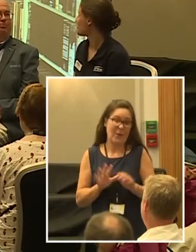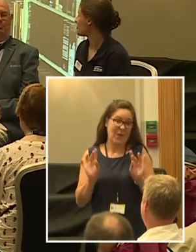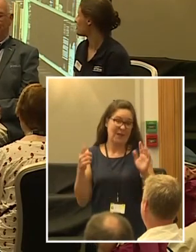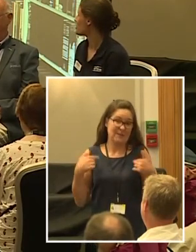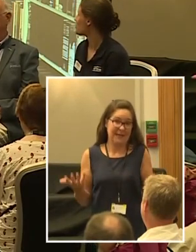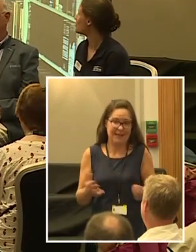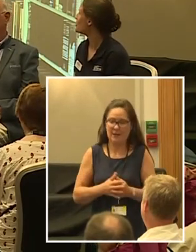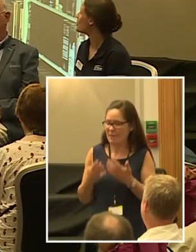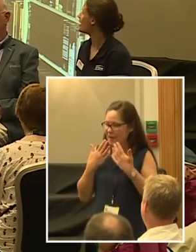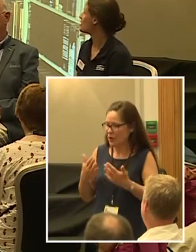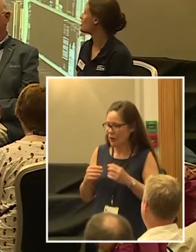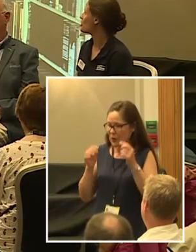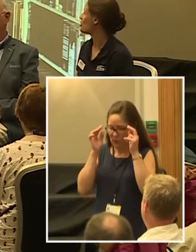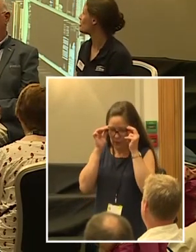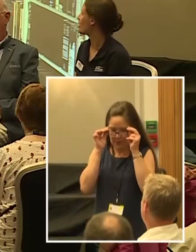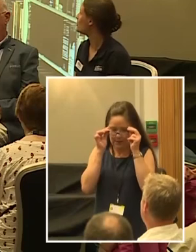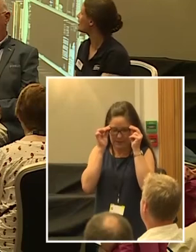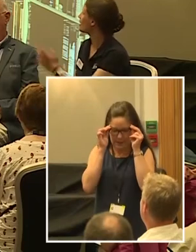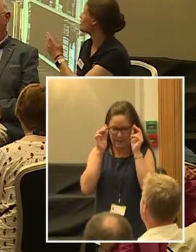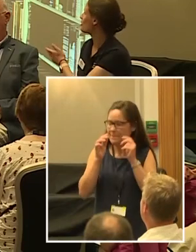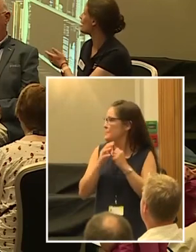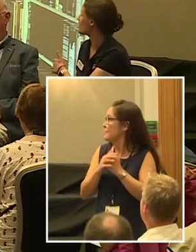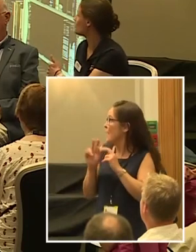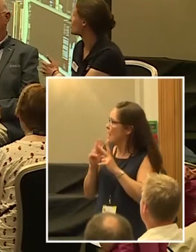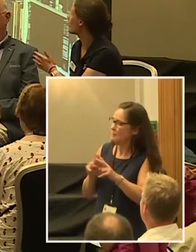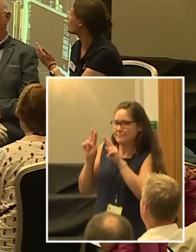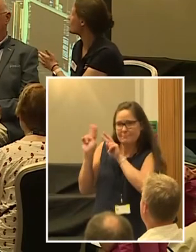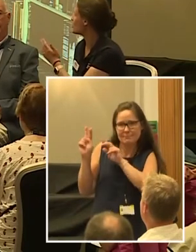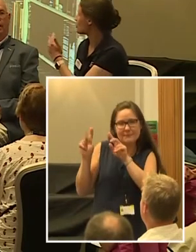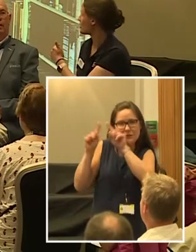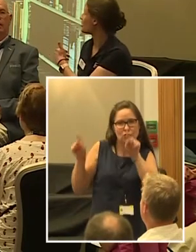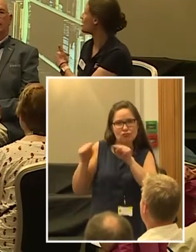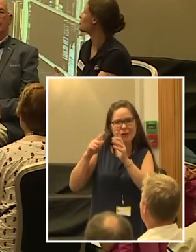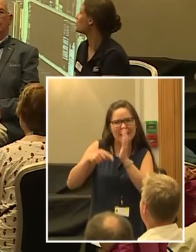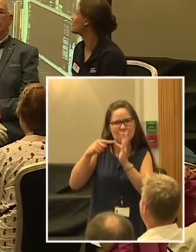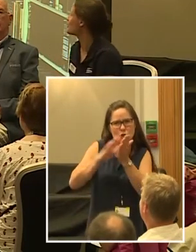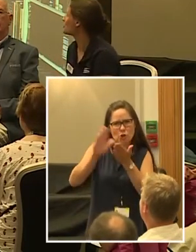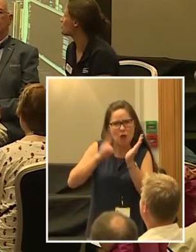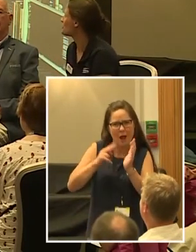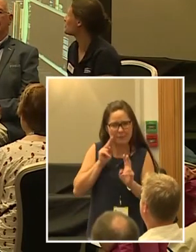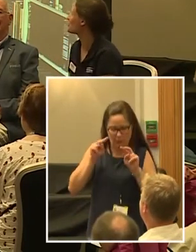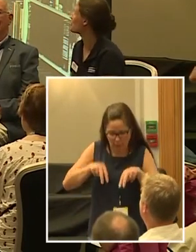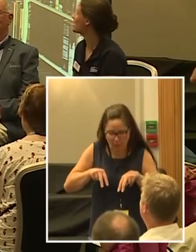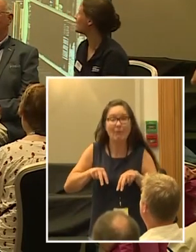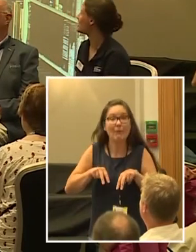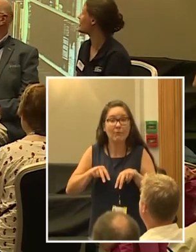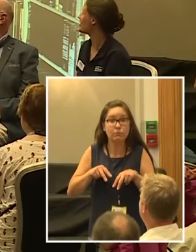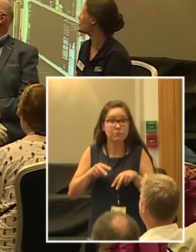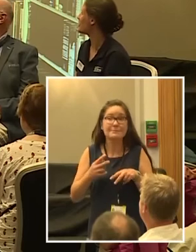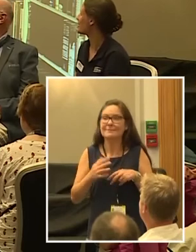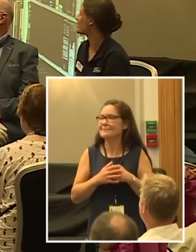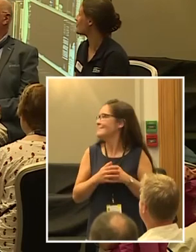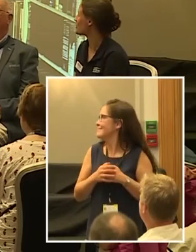Thank you very much, both of you. And John, I'm looking at the screen. I don't know actually where John is looking, but John, would you just quickly like